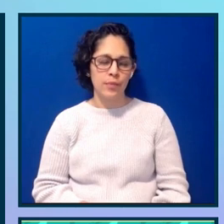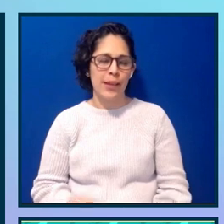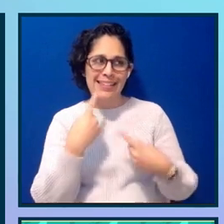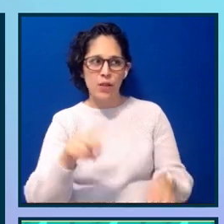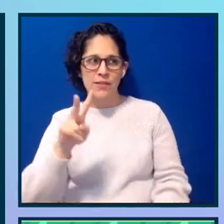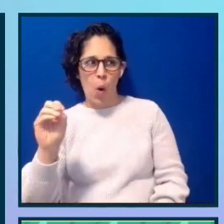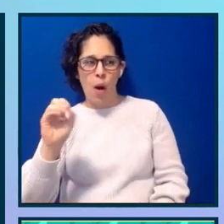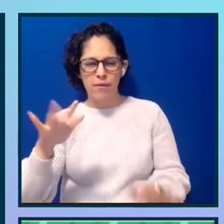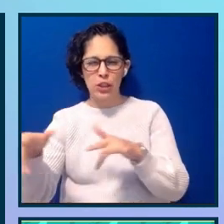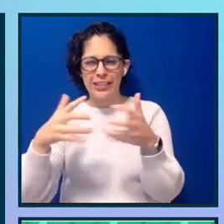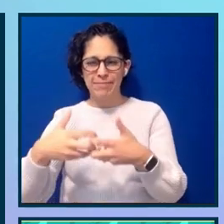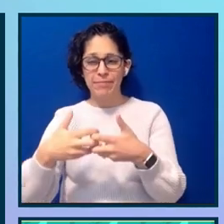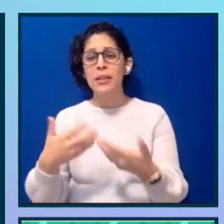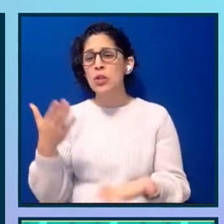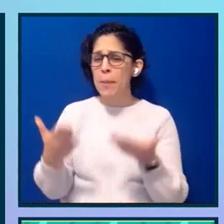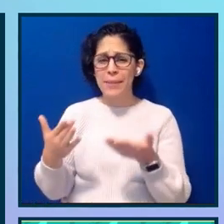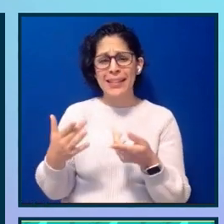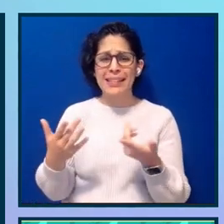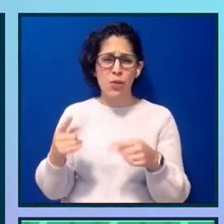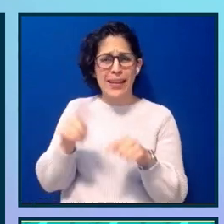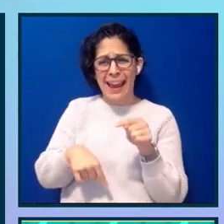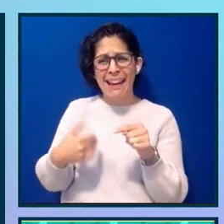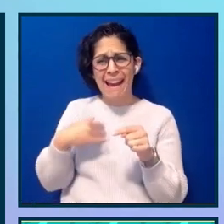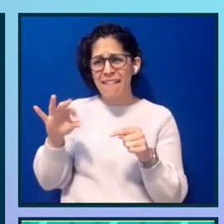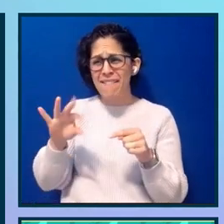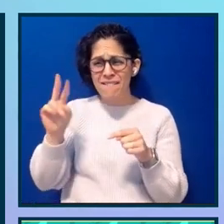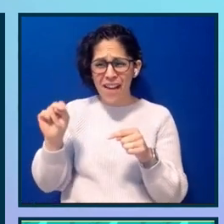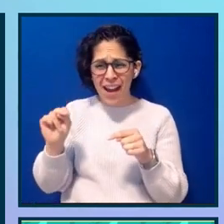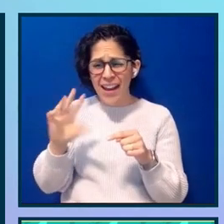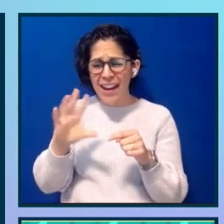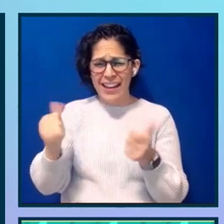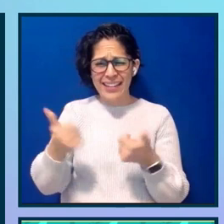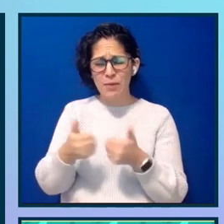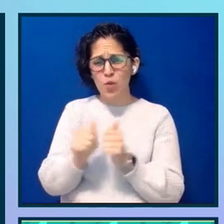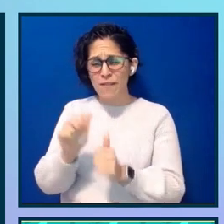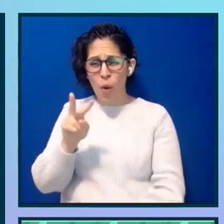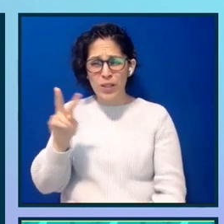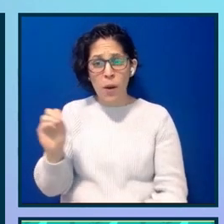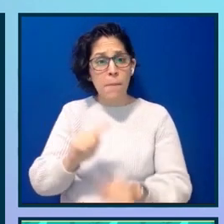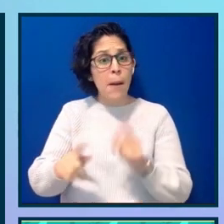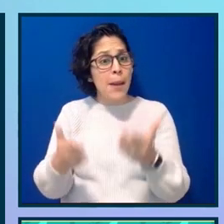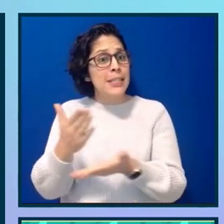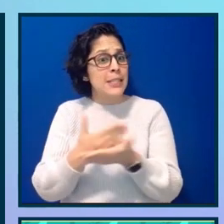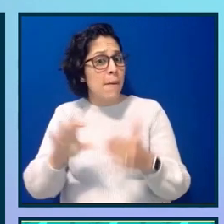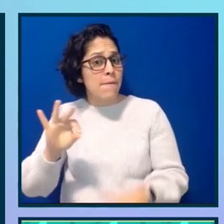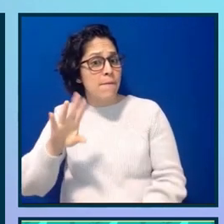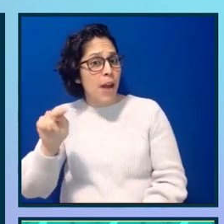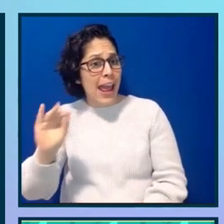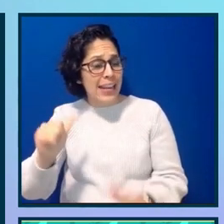can't have fun and games with VoiceOver in Safari, but maybe we can have some fun and games